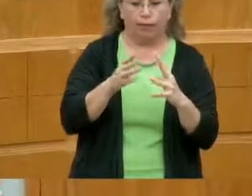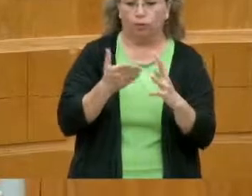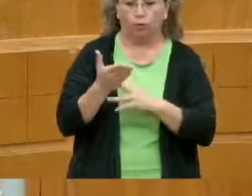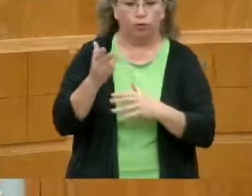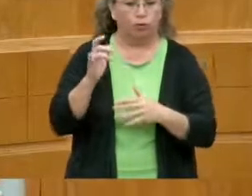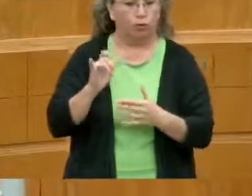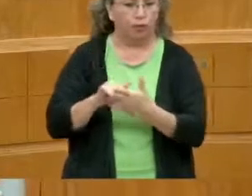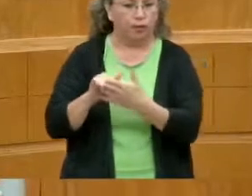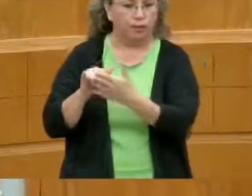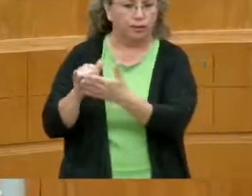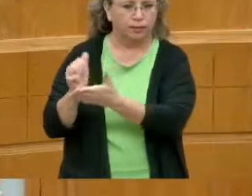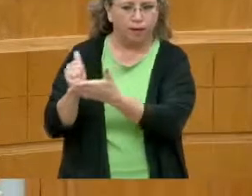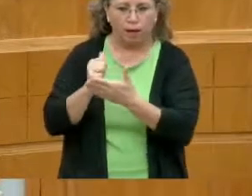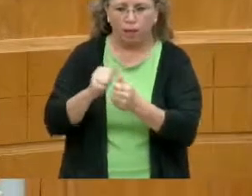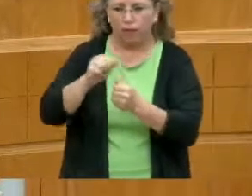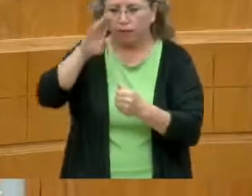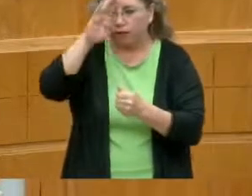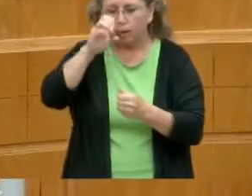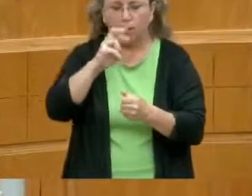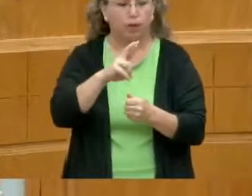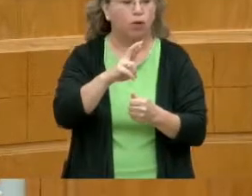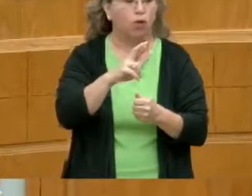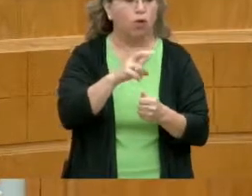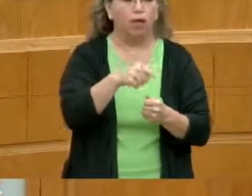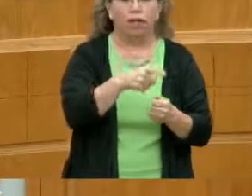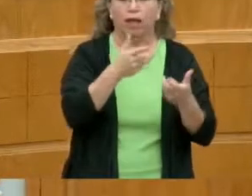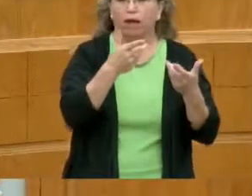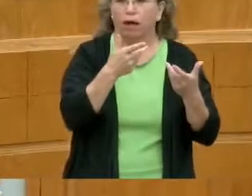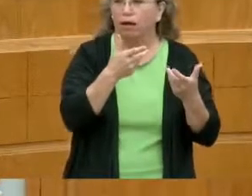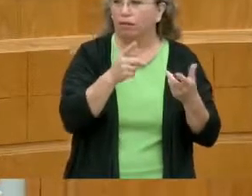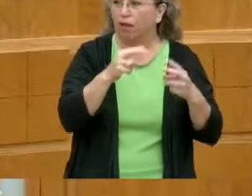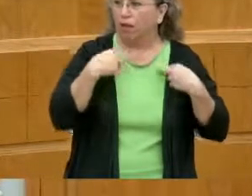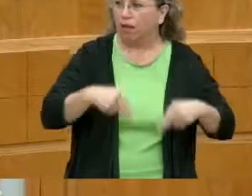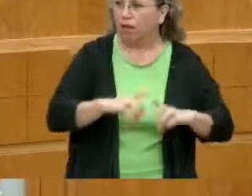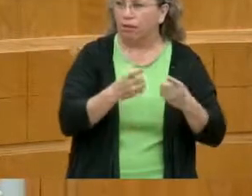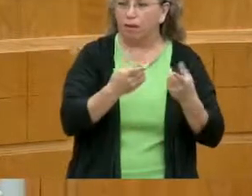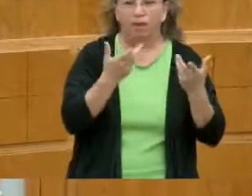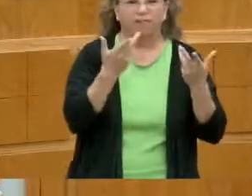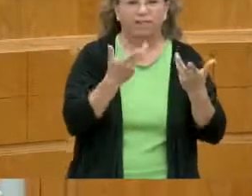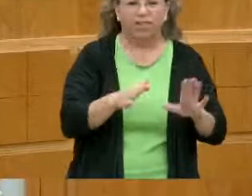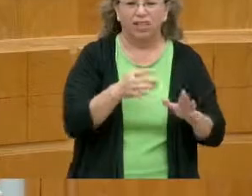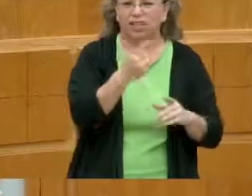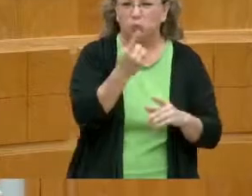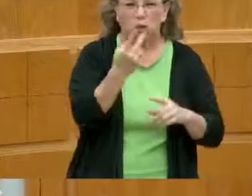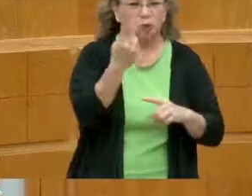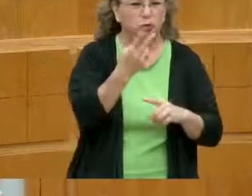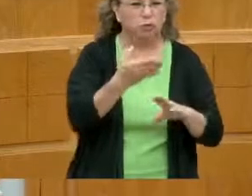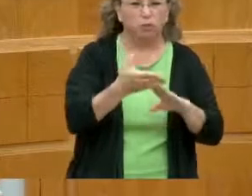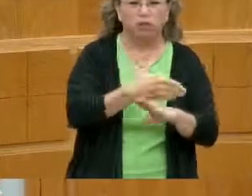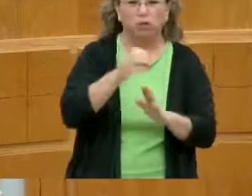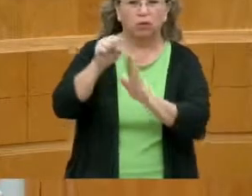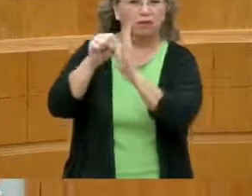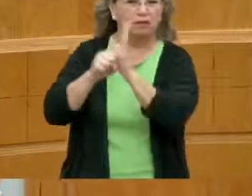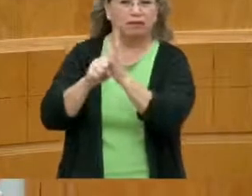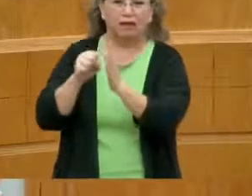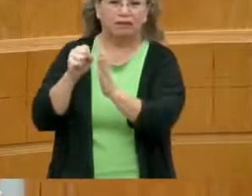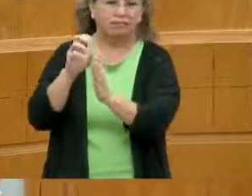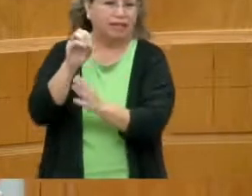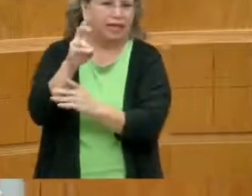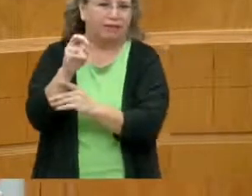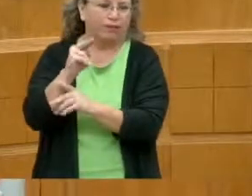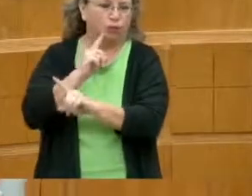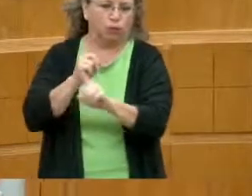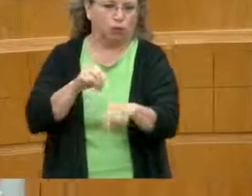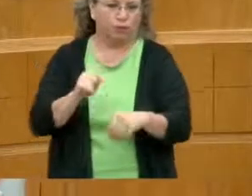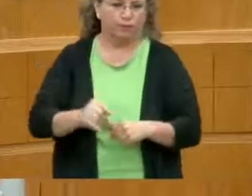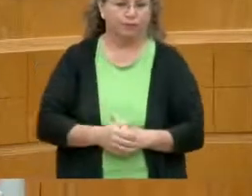or independently. The health district had completed 1 or 2 earlier before the state got involved. Okay, so